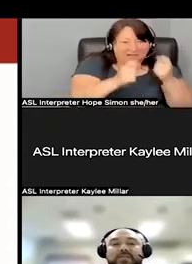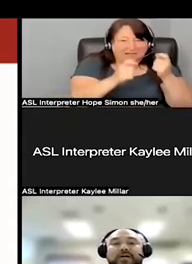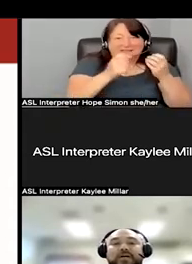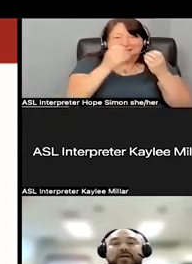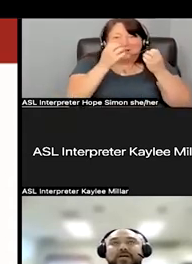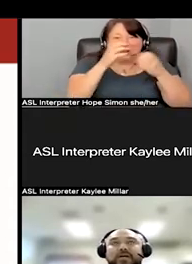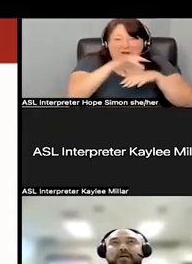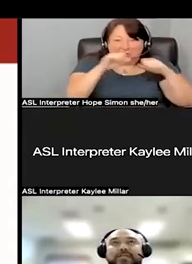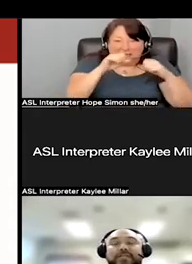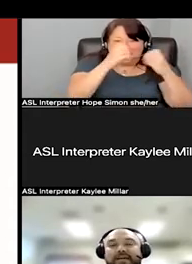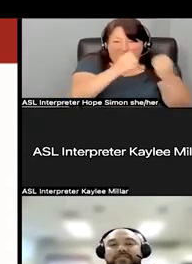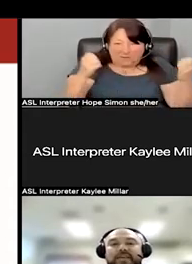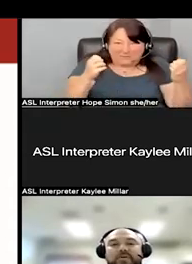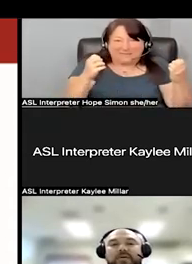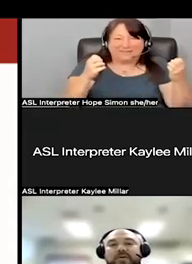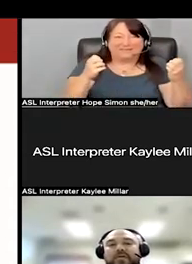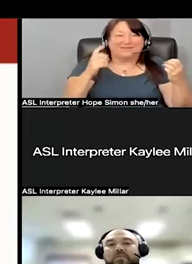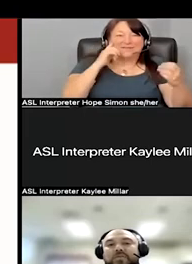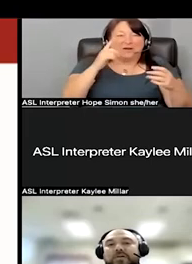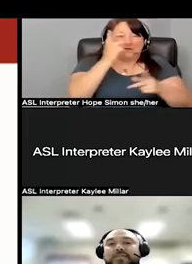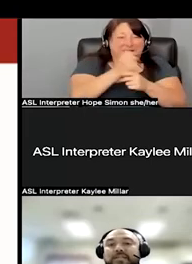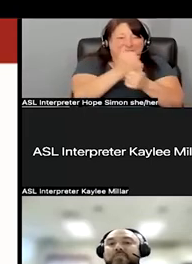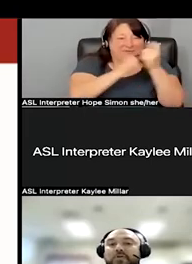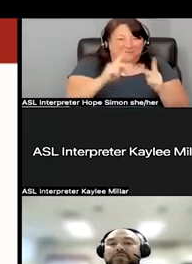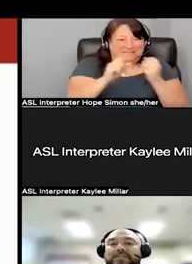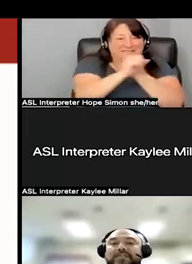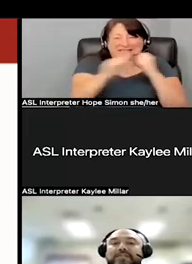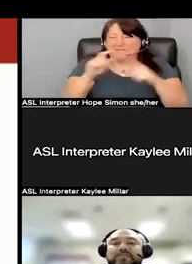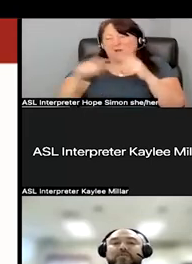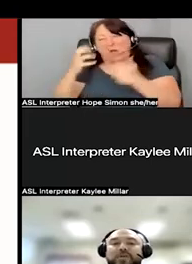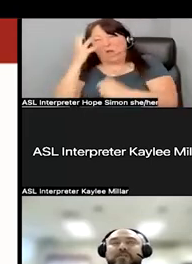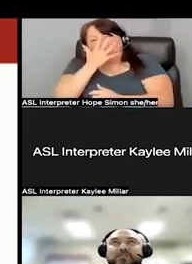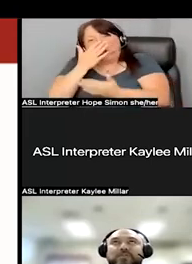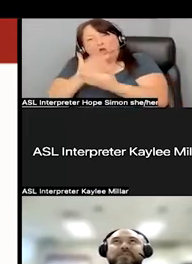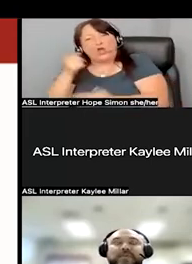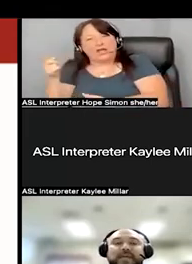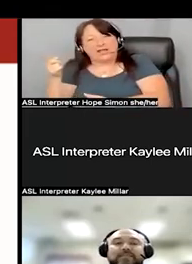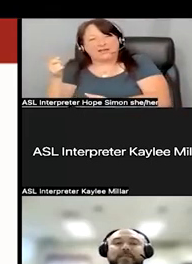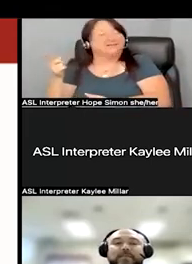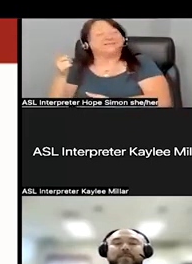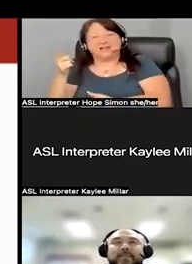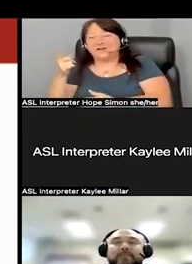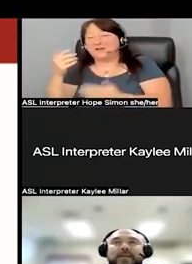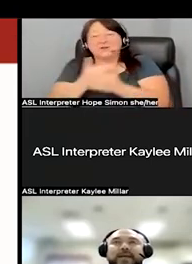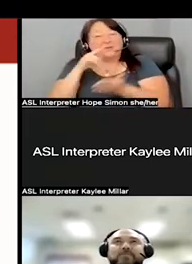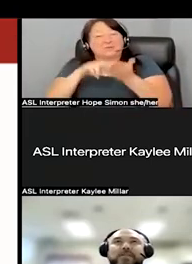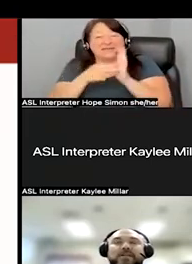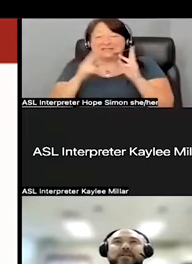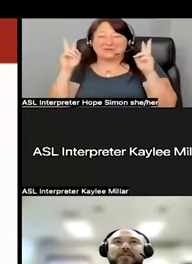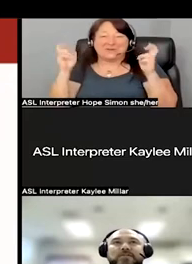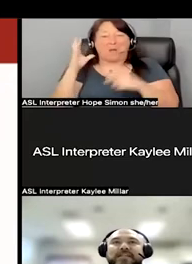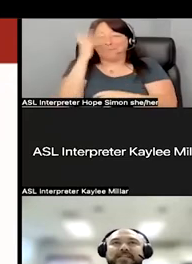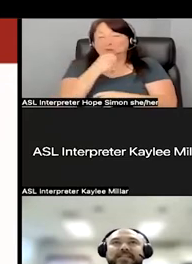keep the staff safe. With an artistic approach, it does give a new meaning to beauty is pain. So we had to